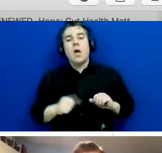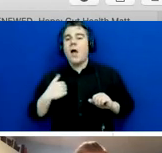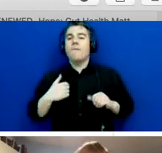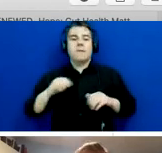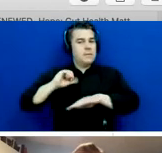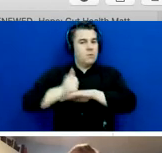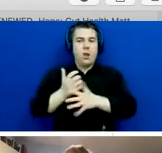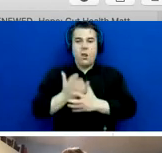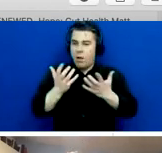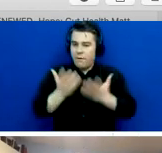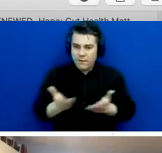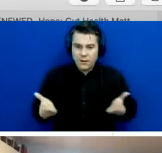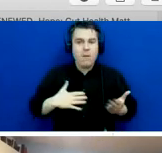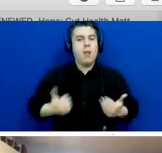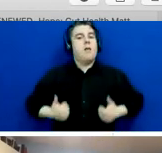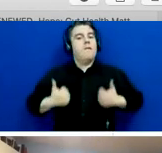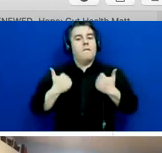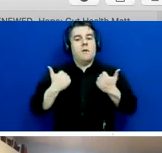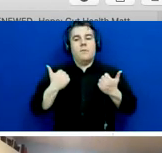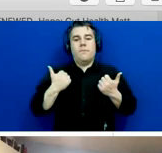things in my life.